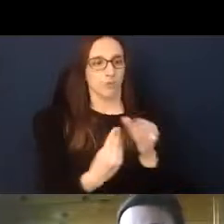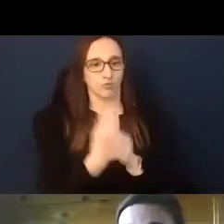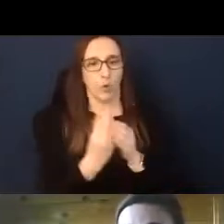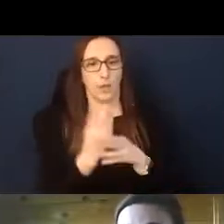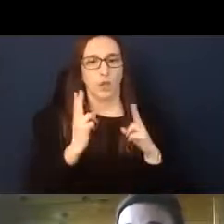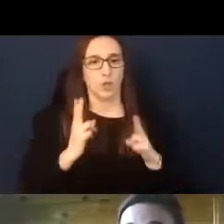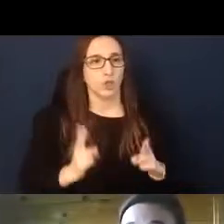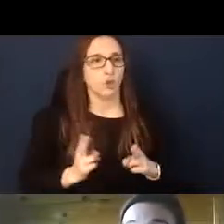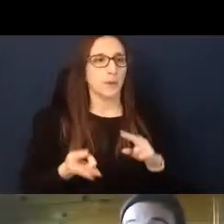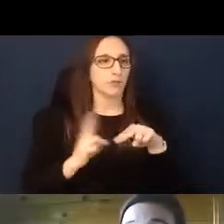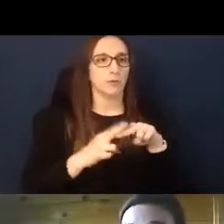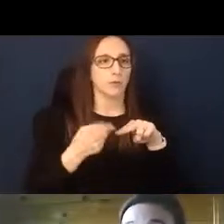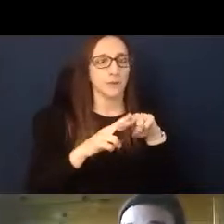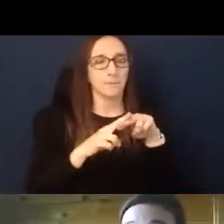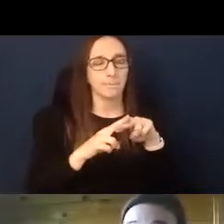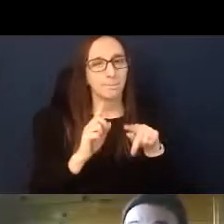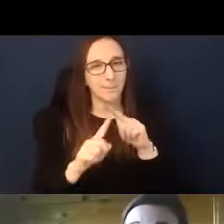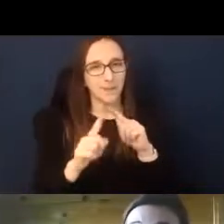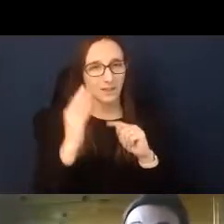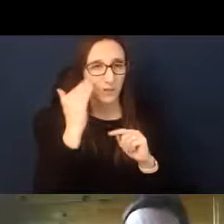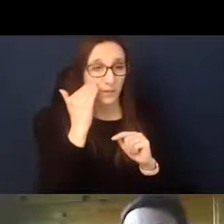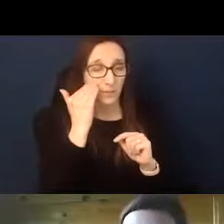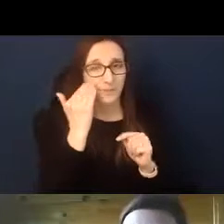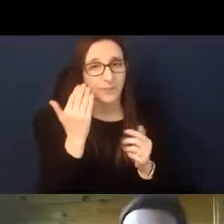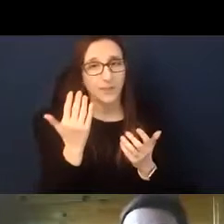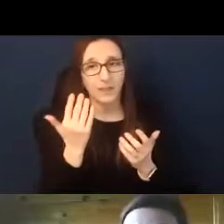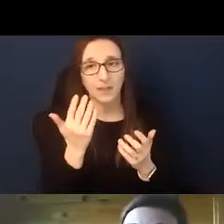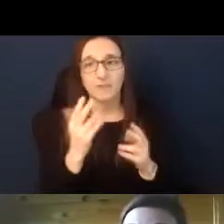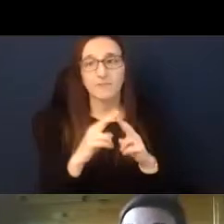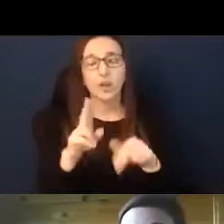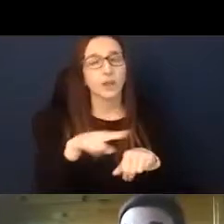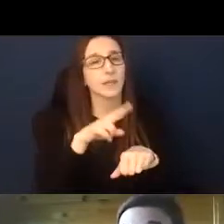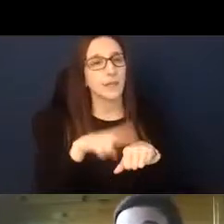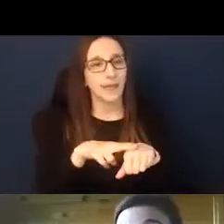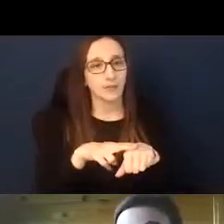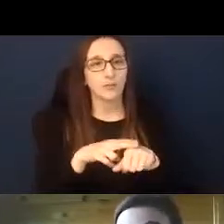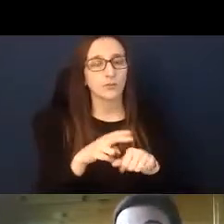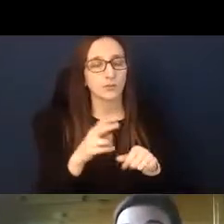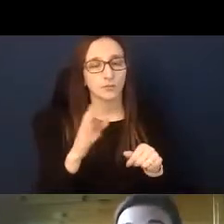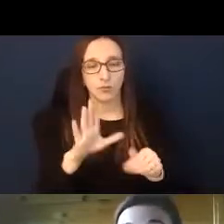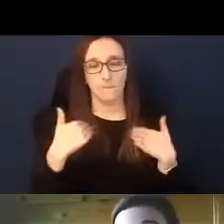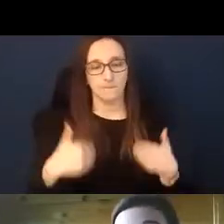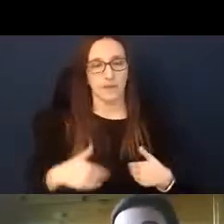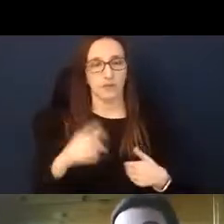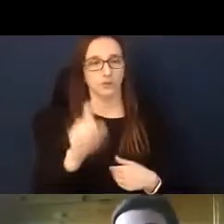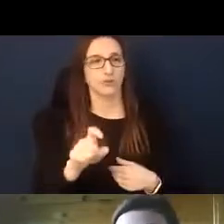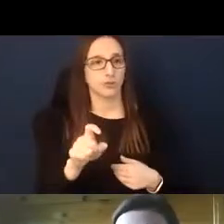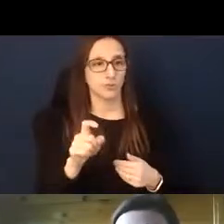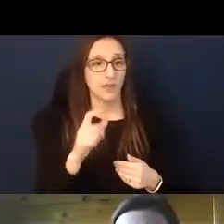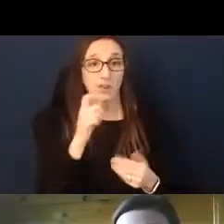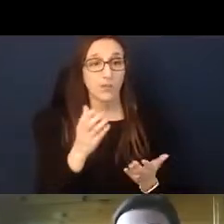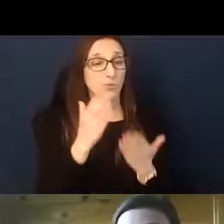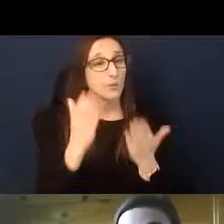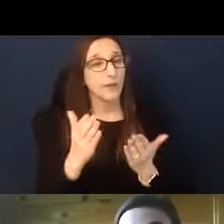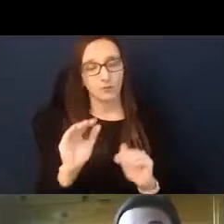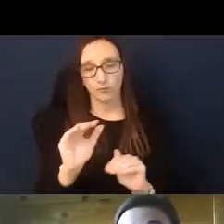be gaining weight, but just know it's very natural, and that's what our bodies are meant to do. I would not recommend